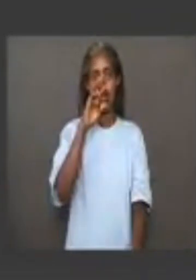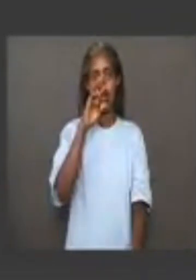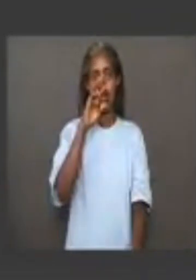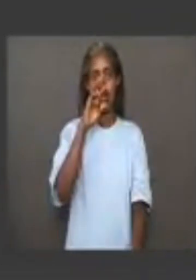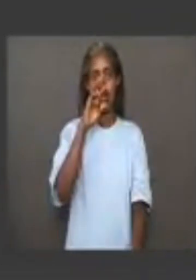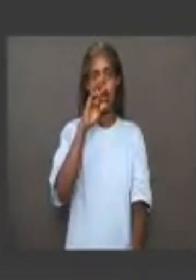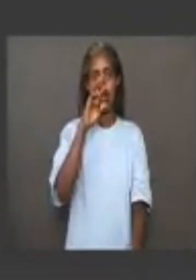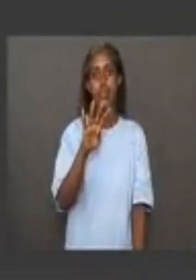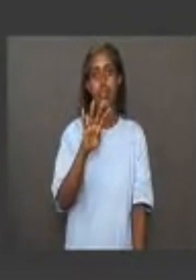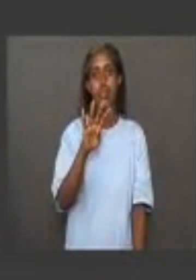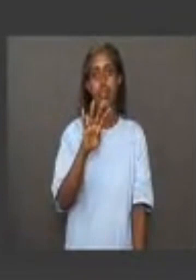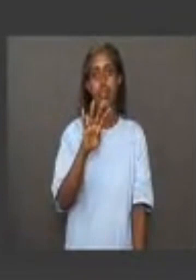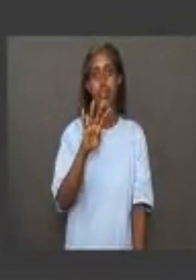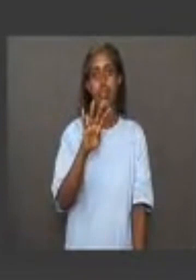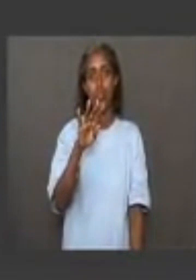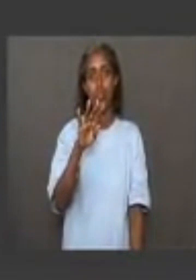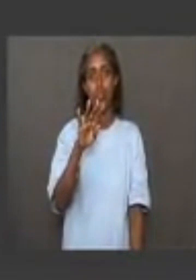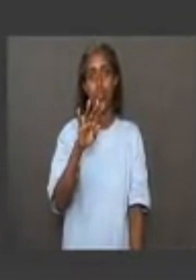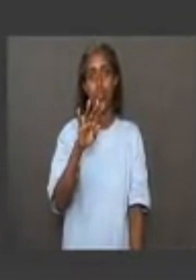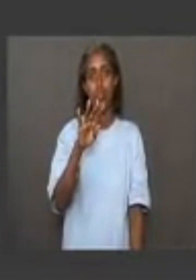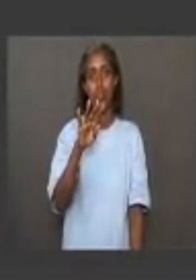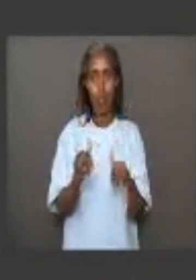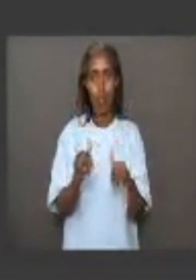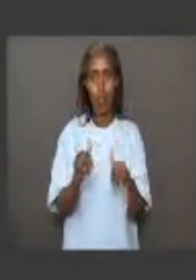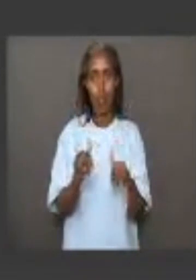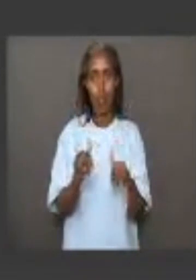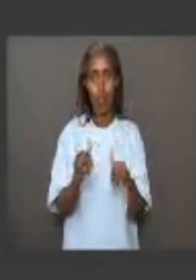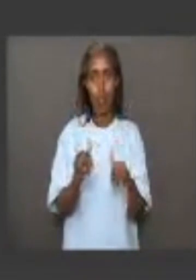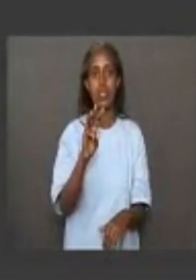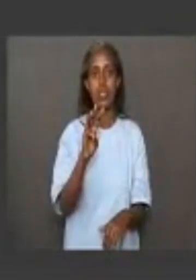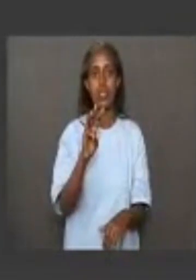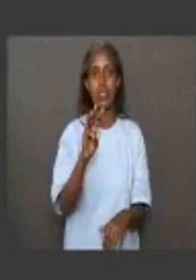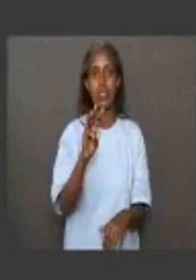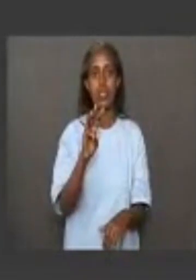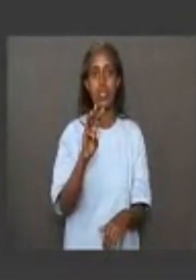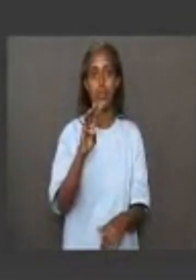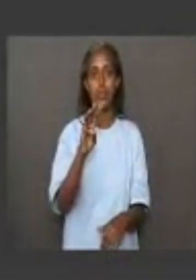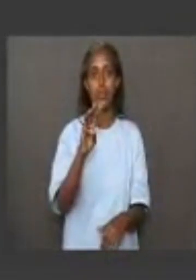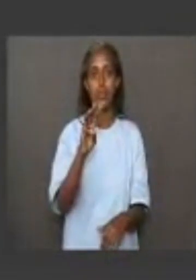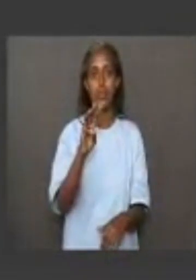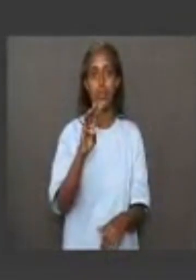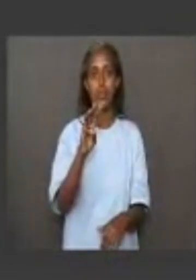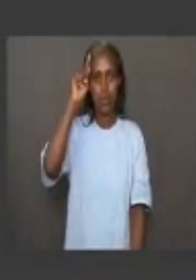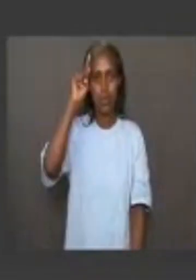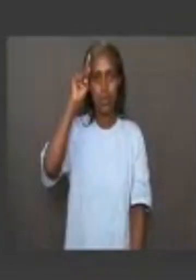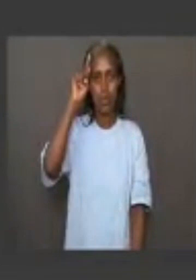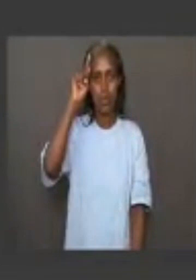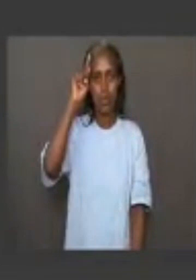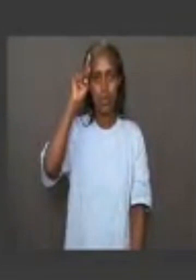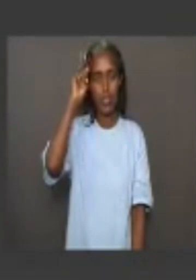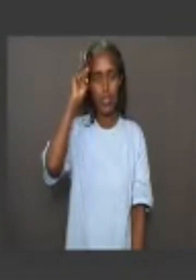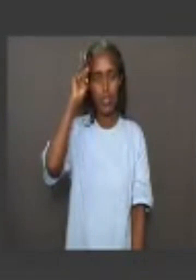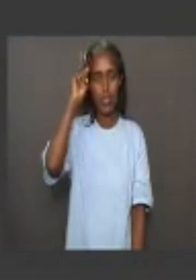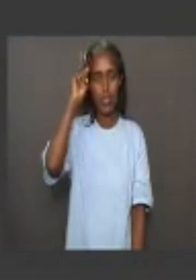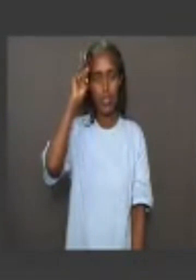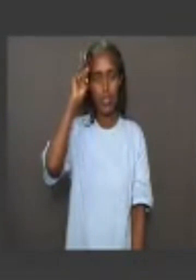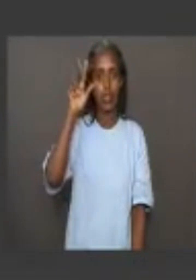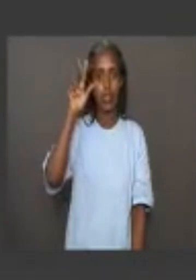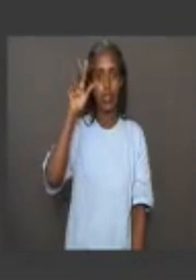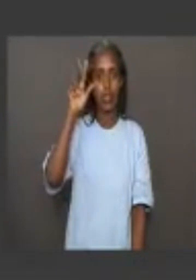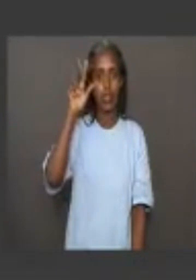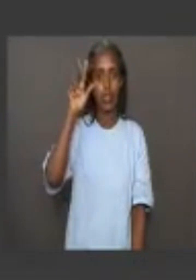64 over 6 to the power of 1